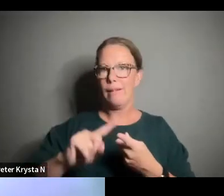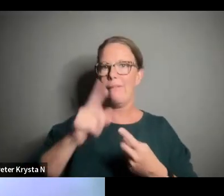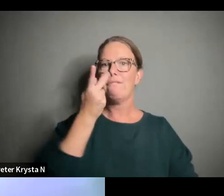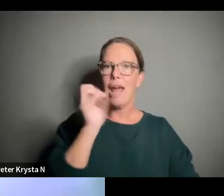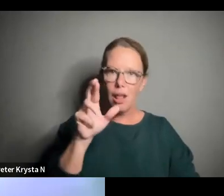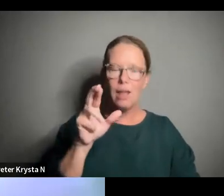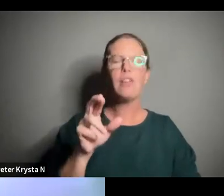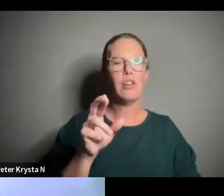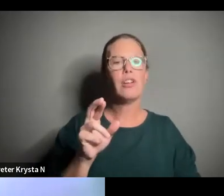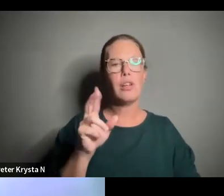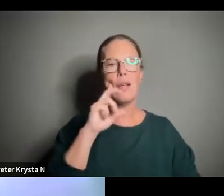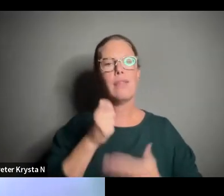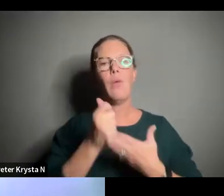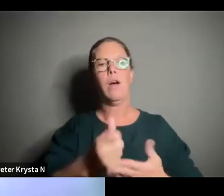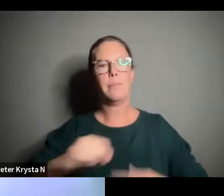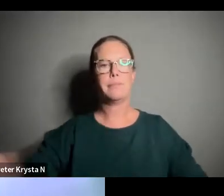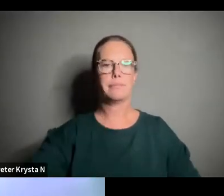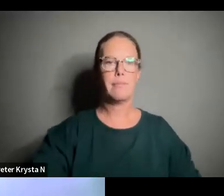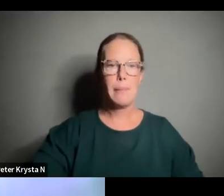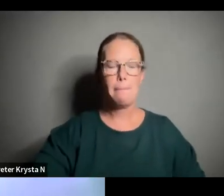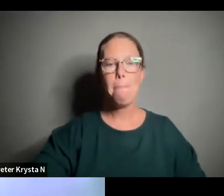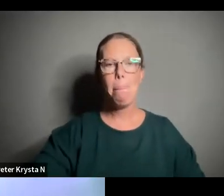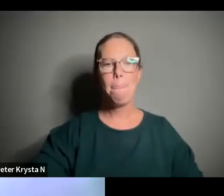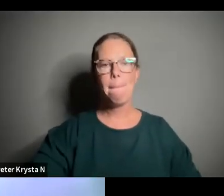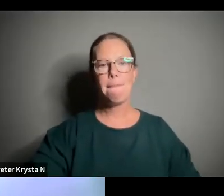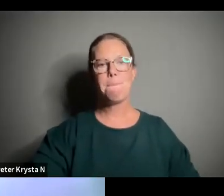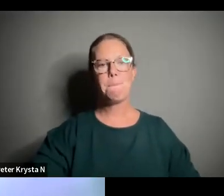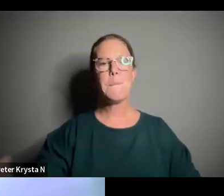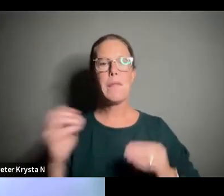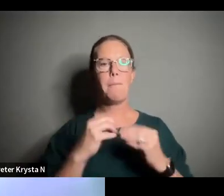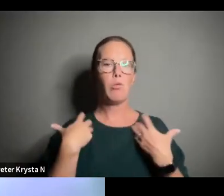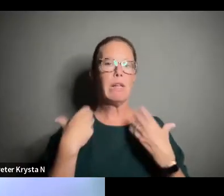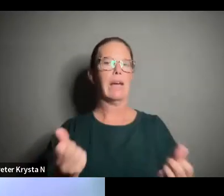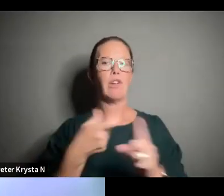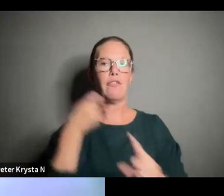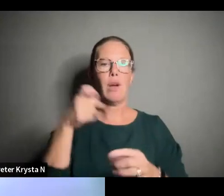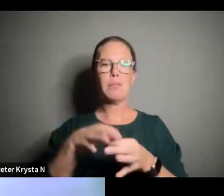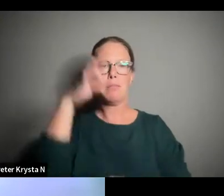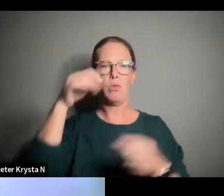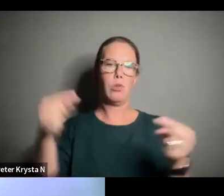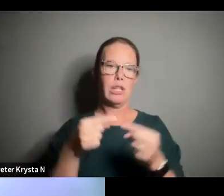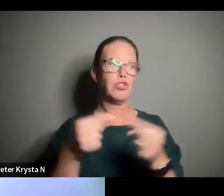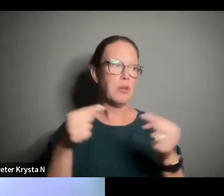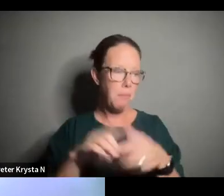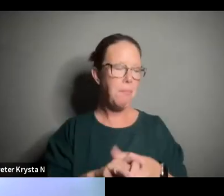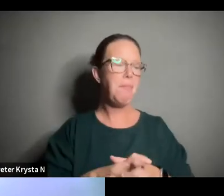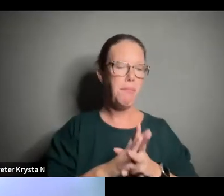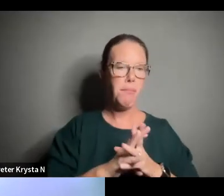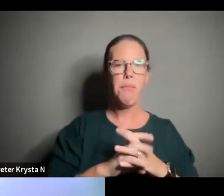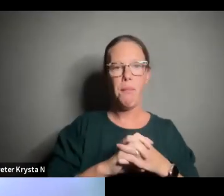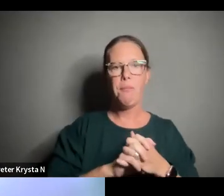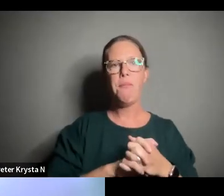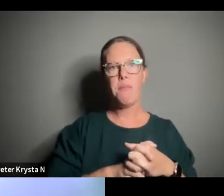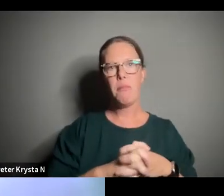going to help, and ideally, the more recovery from that spinal cord injury. And that's kind of one of the reasons